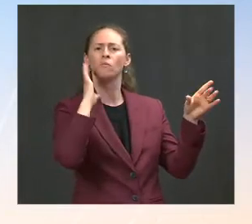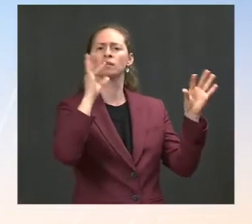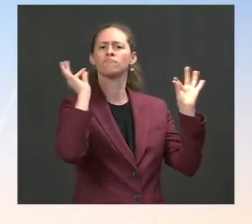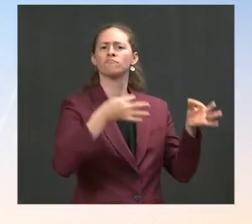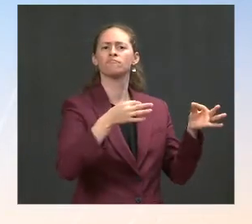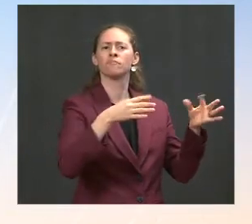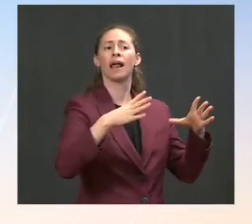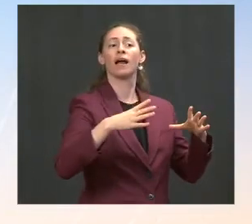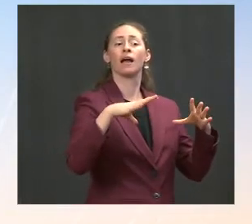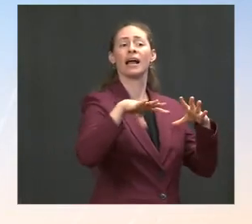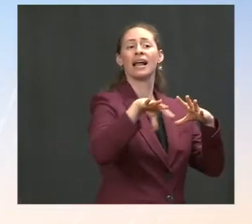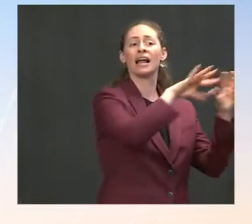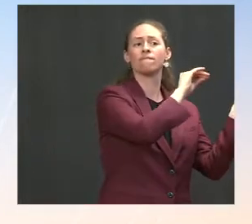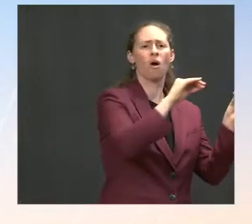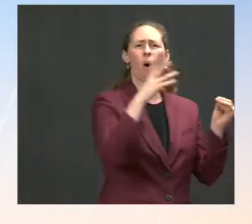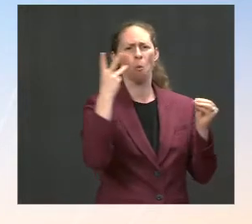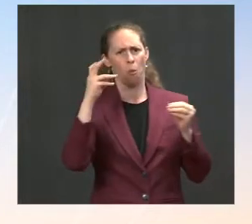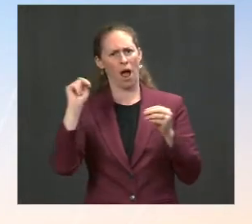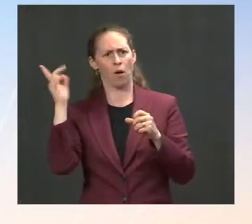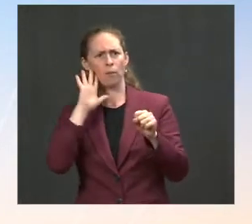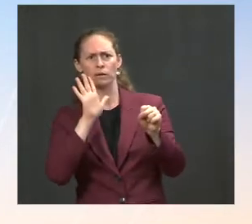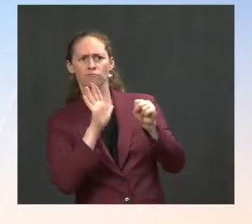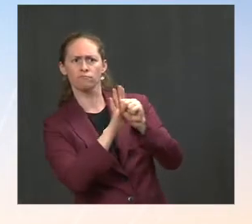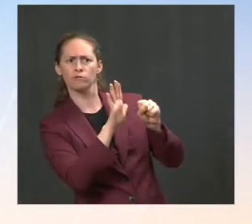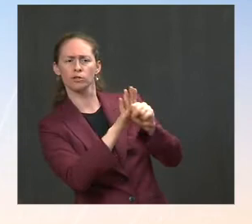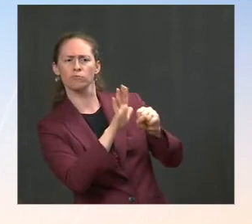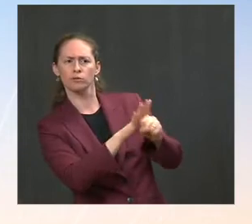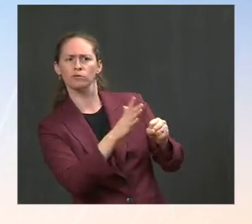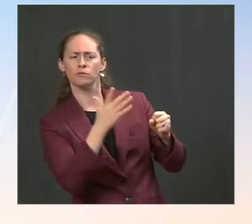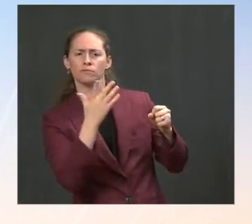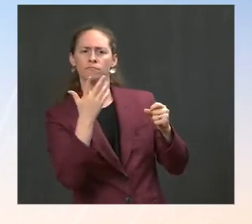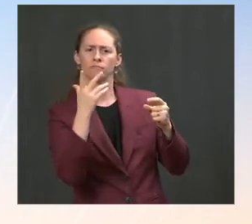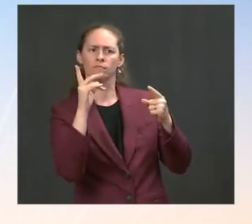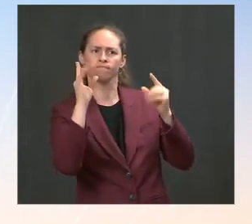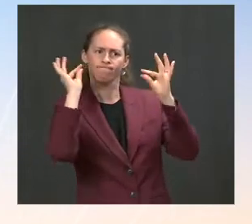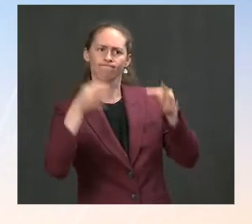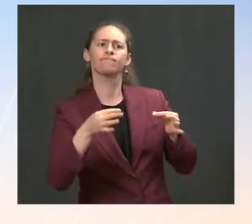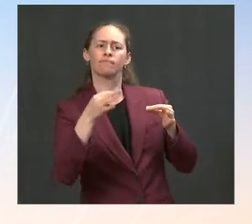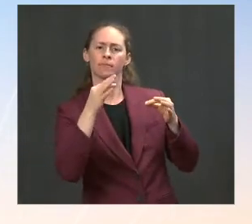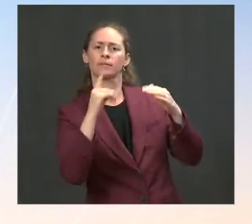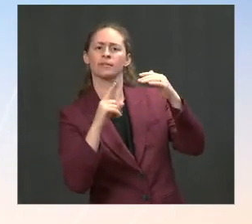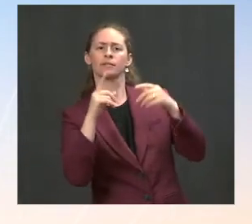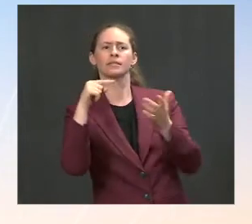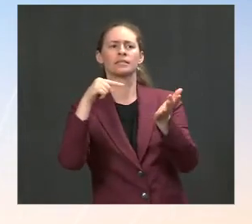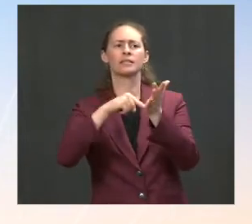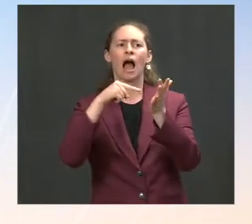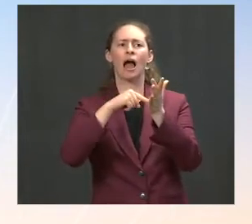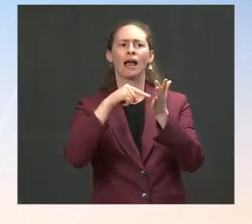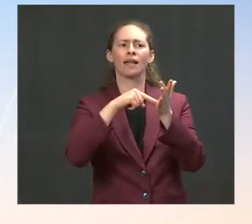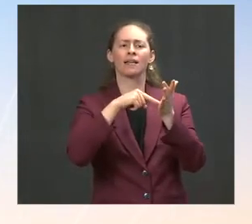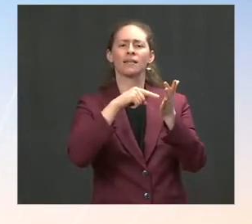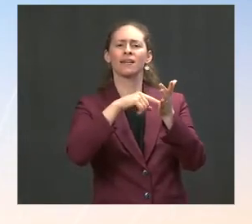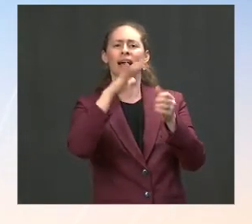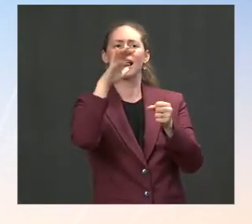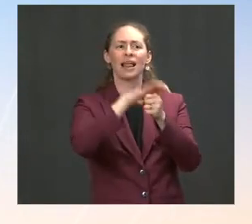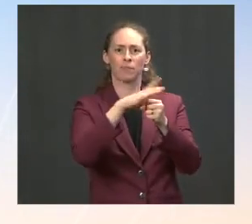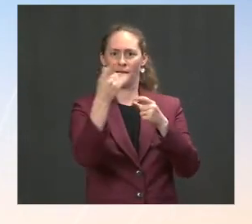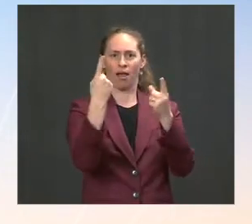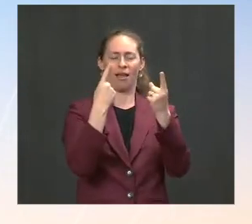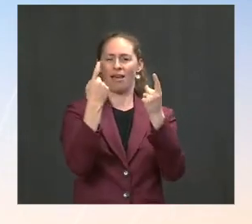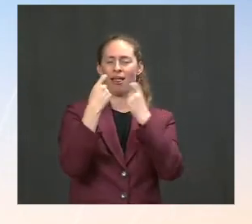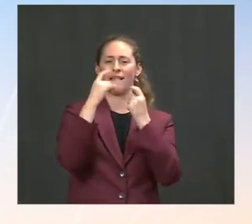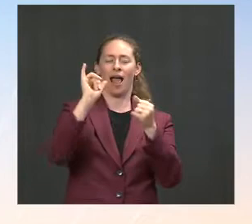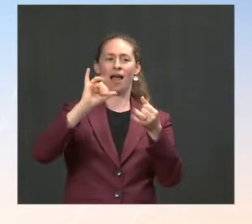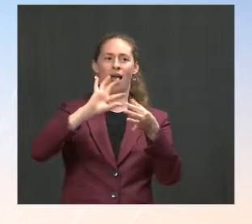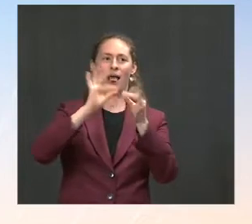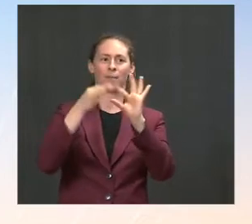to address the debt limit? This is like the Olympics for Bloomberg these days. So I would say, and Reuters, sorry,